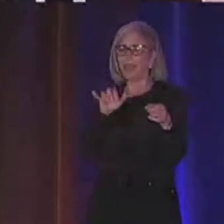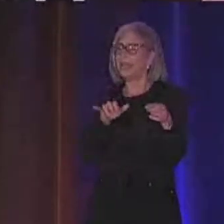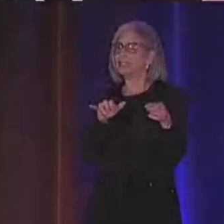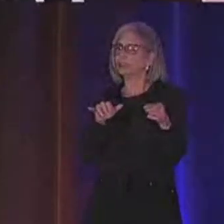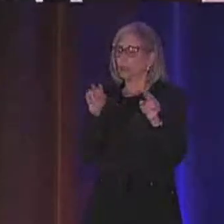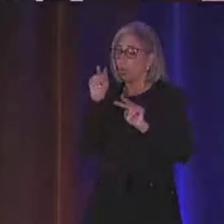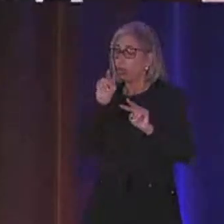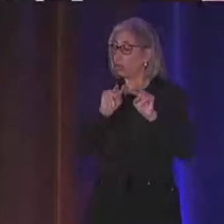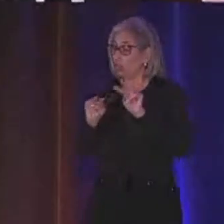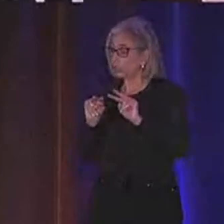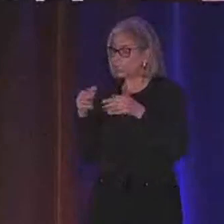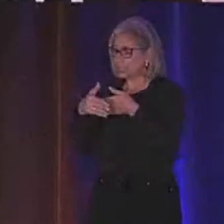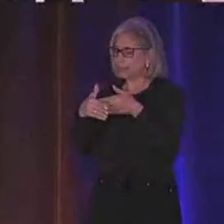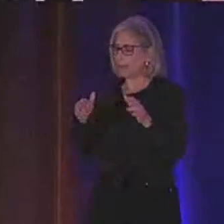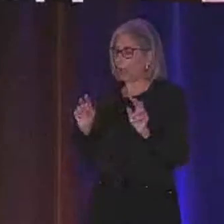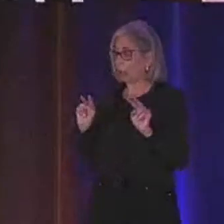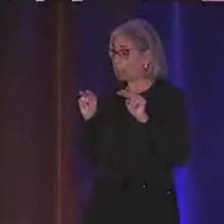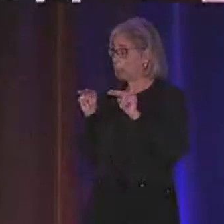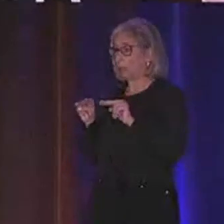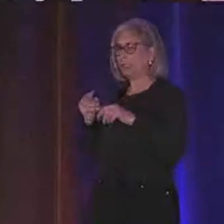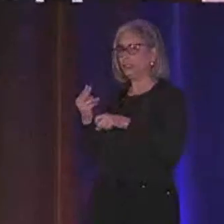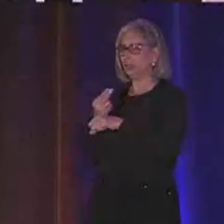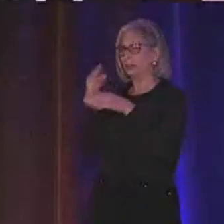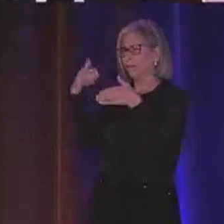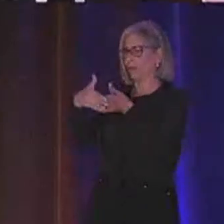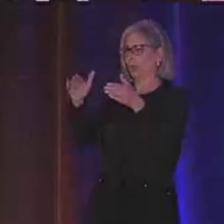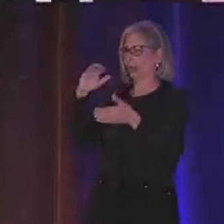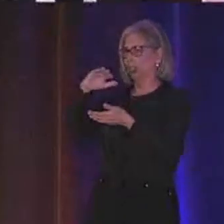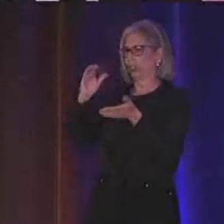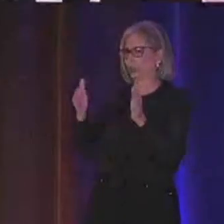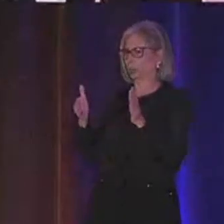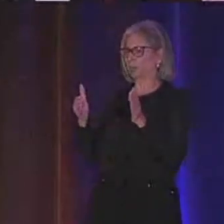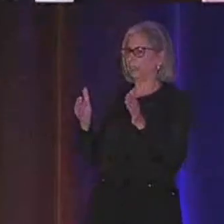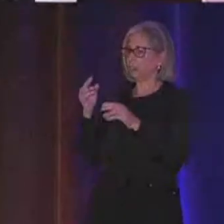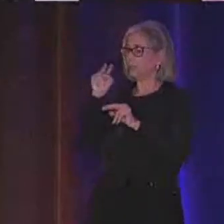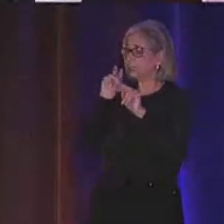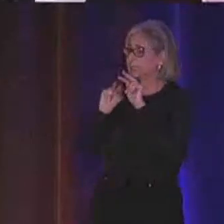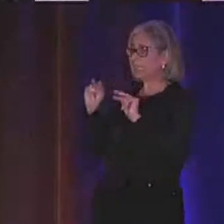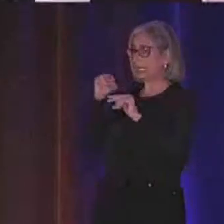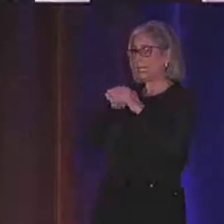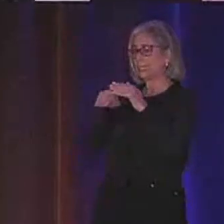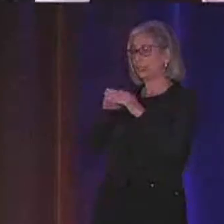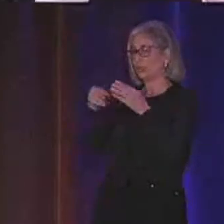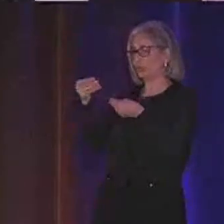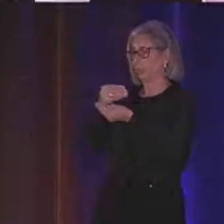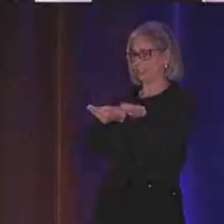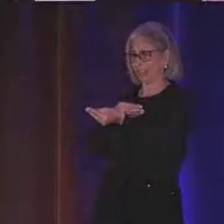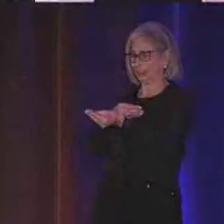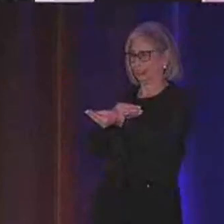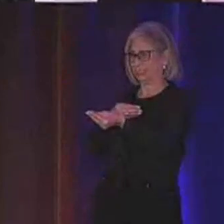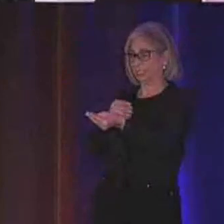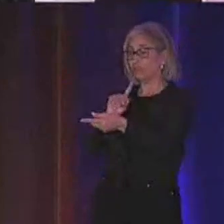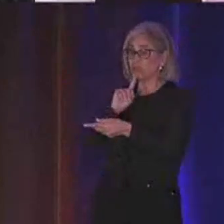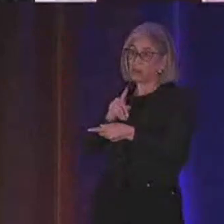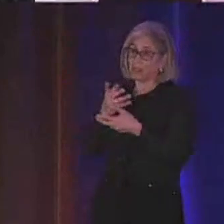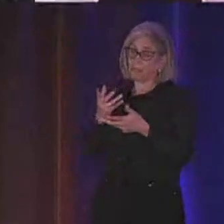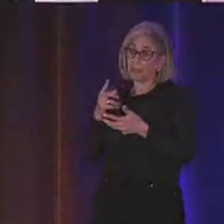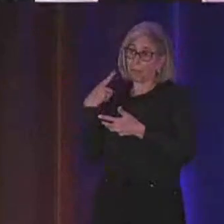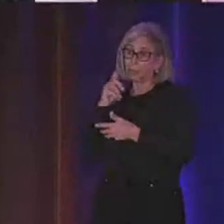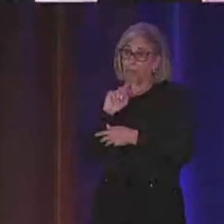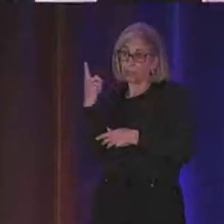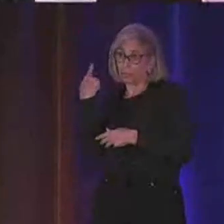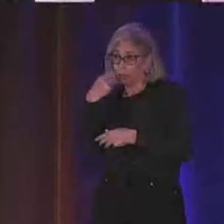peer into our blocks, right? We're going to use this for our cubes so that we could see into the transactions. And it's pretty realistic looking,